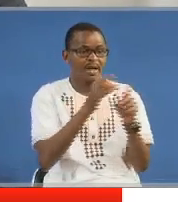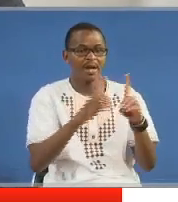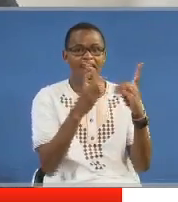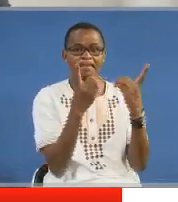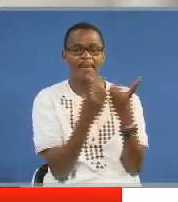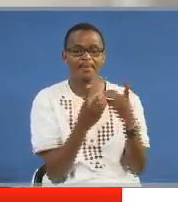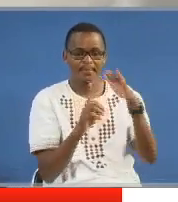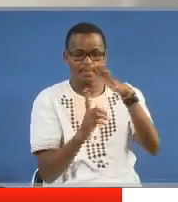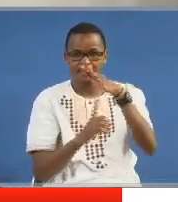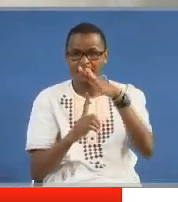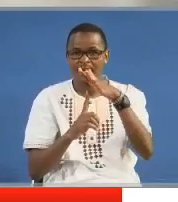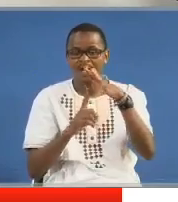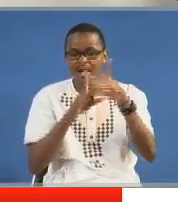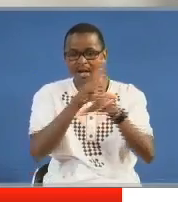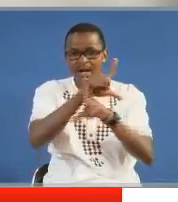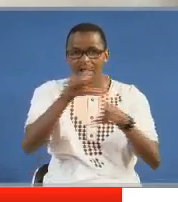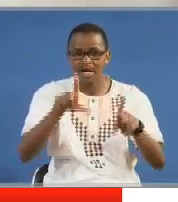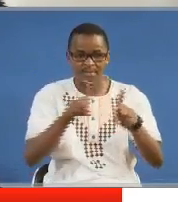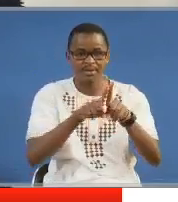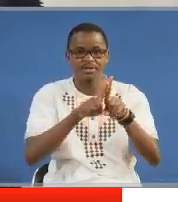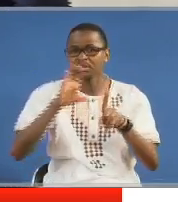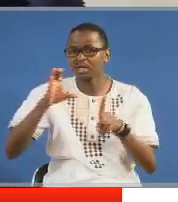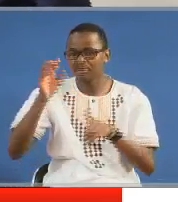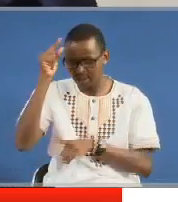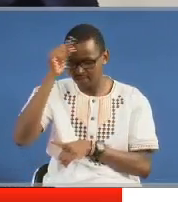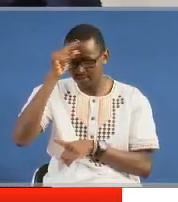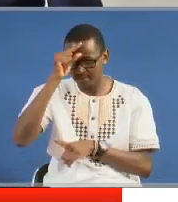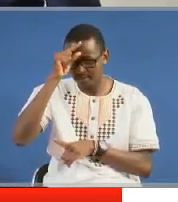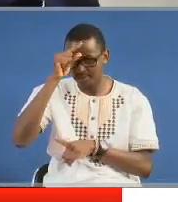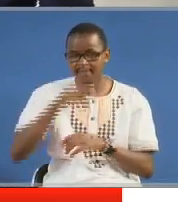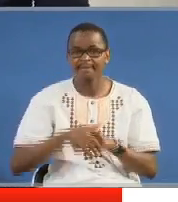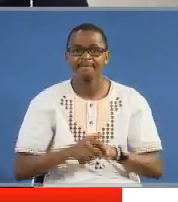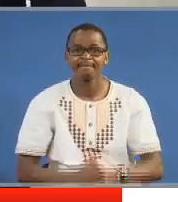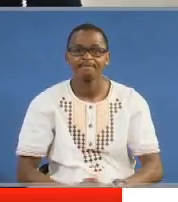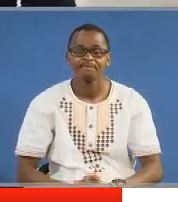Department, the Ministry of Lands, and the county governments. Jemakiboy, KUTV.